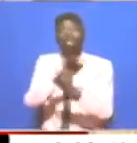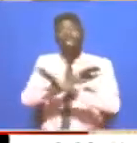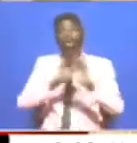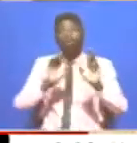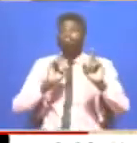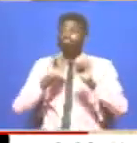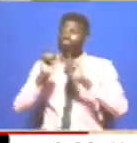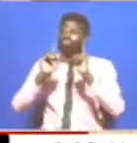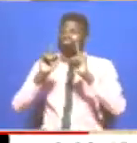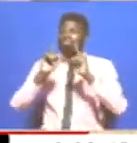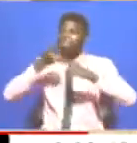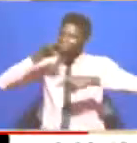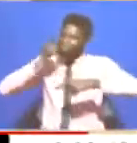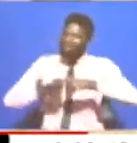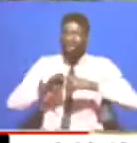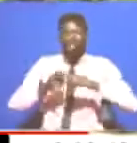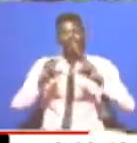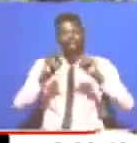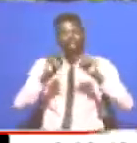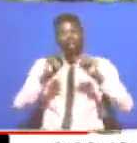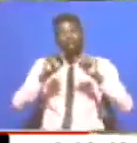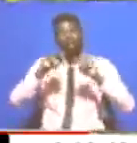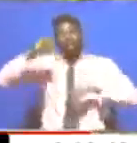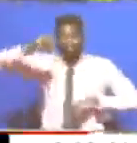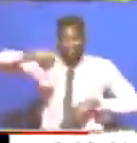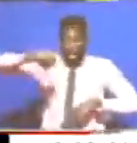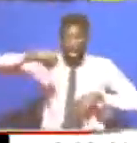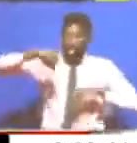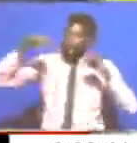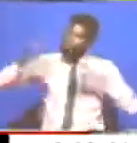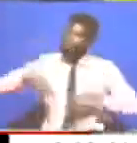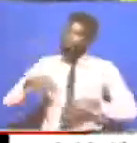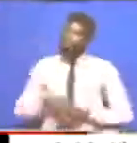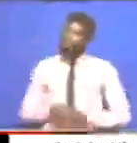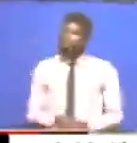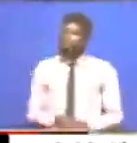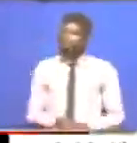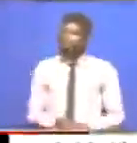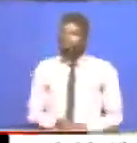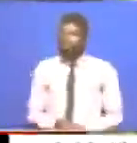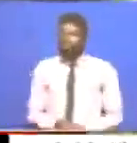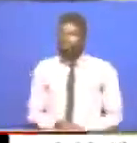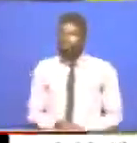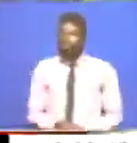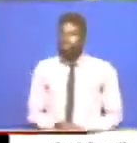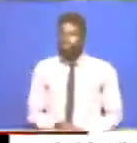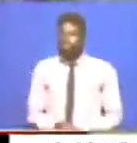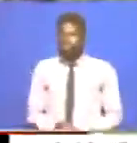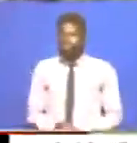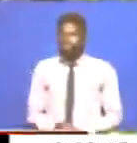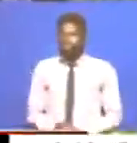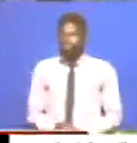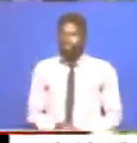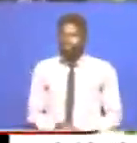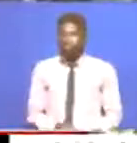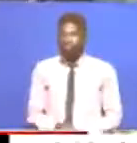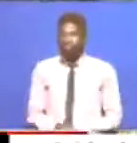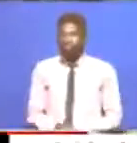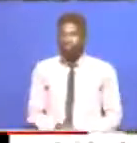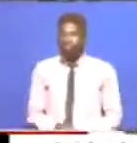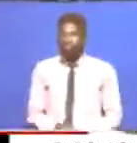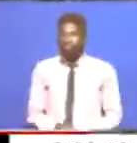yanaisha. Zile mbaya waache. Unateleza na vichanzi hata si kazi.